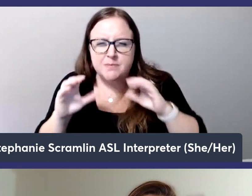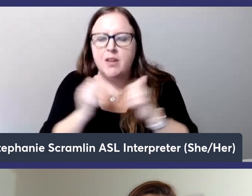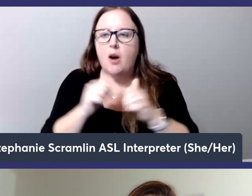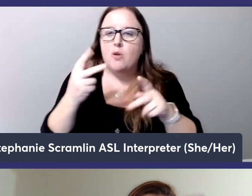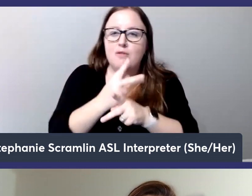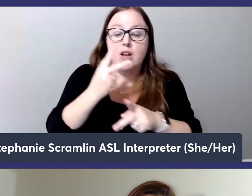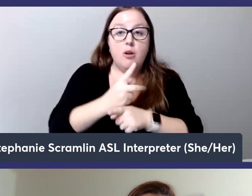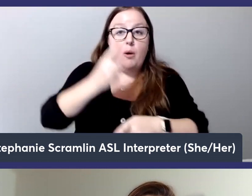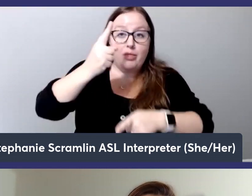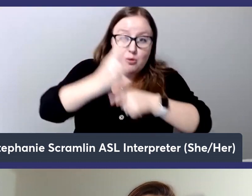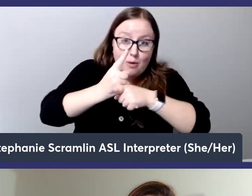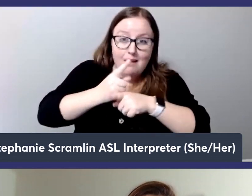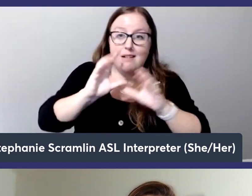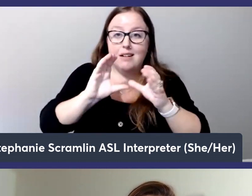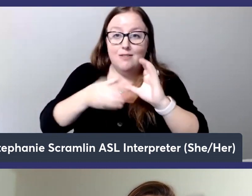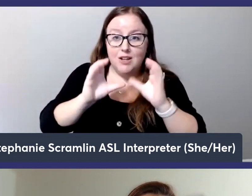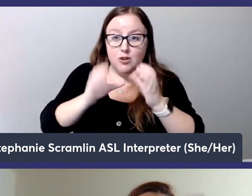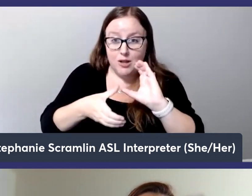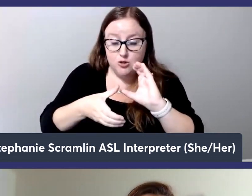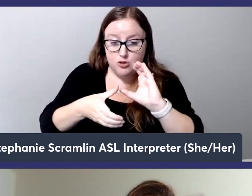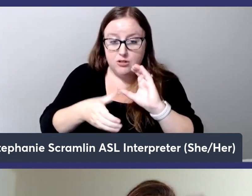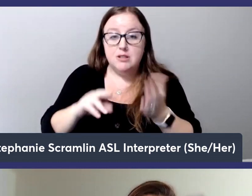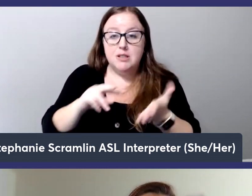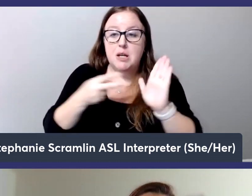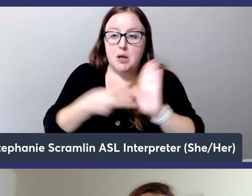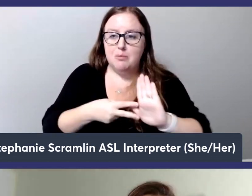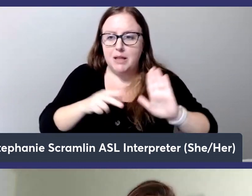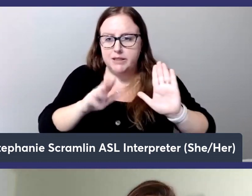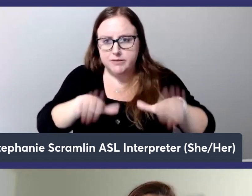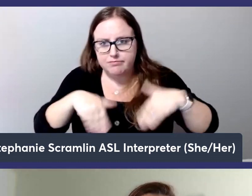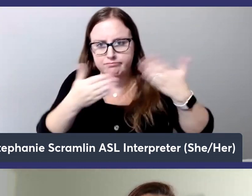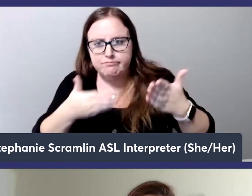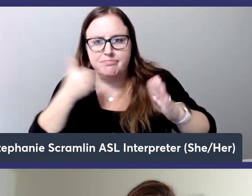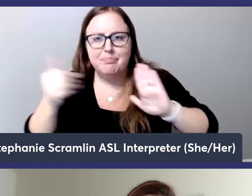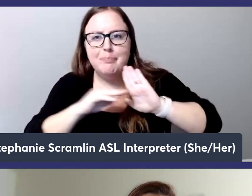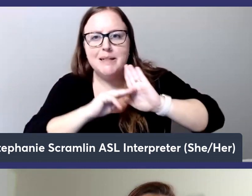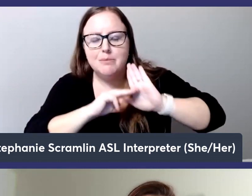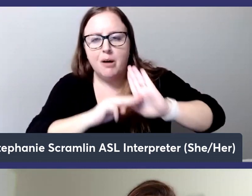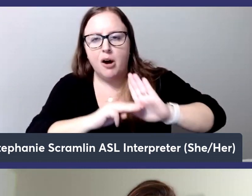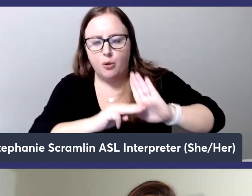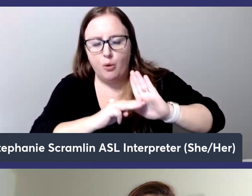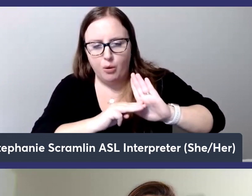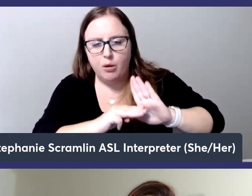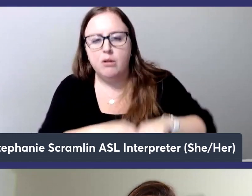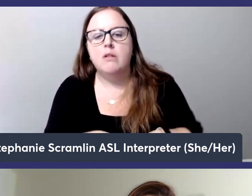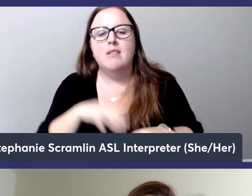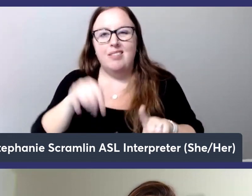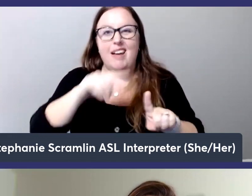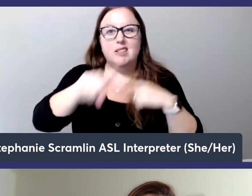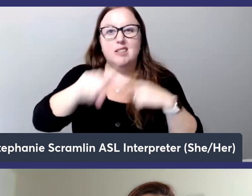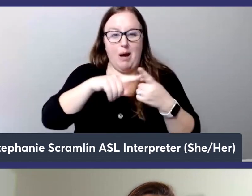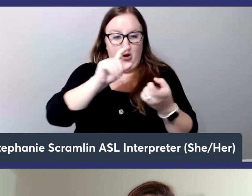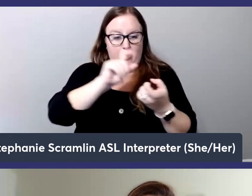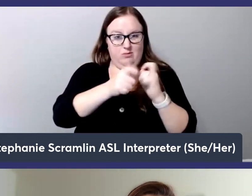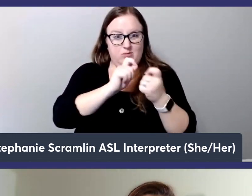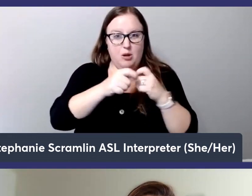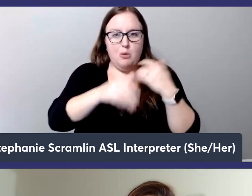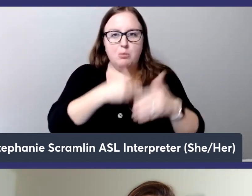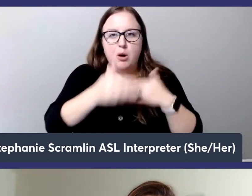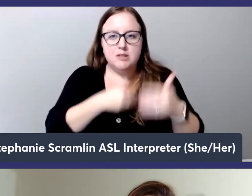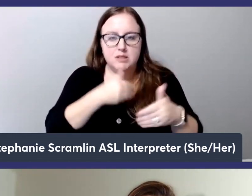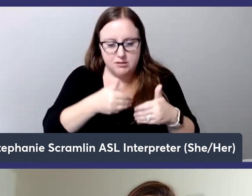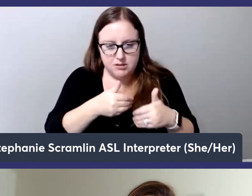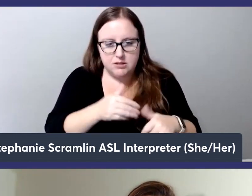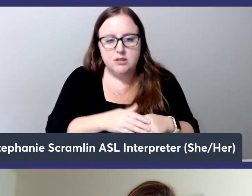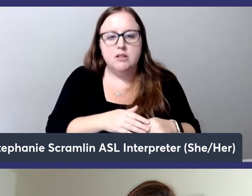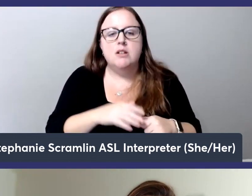right configuration that gives you the best model is all about tuning process. That is where the